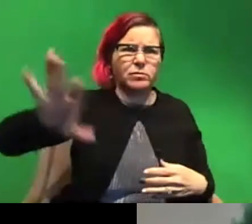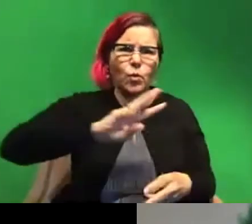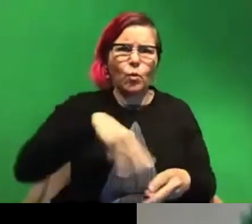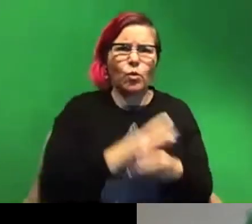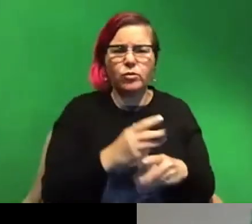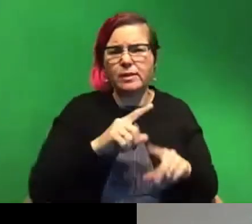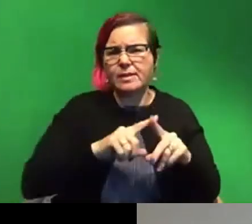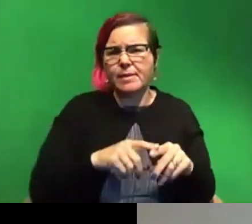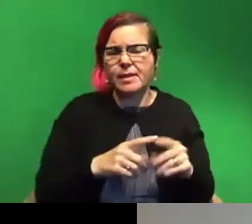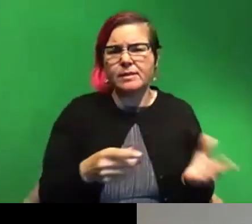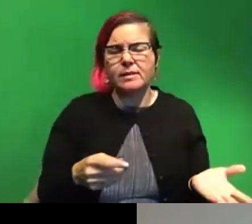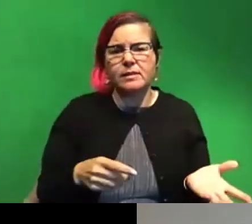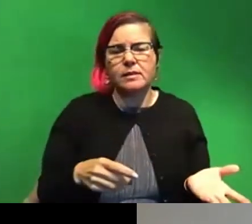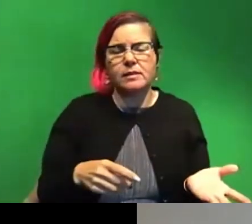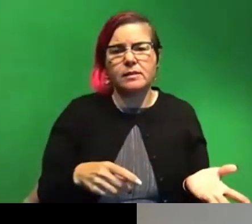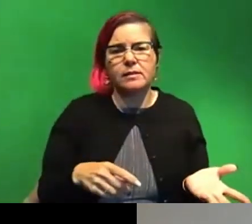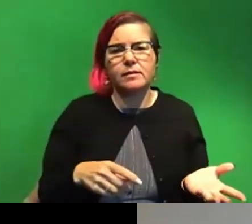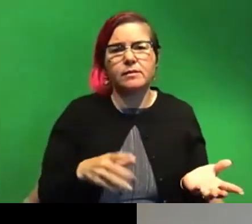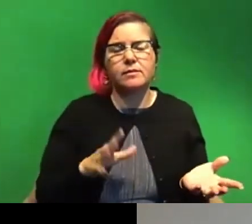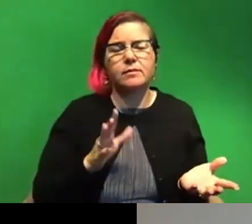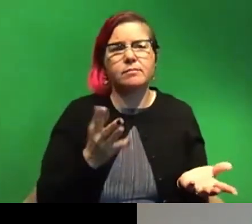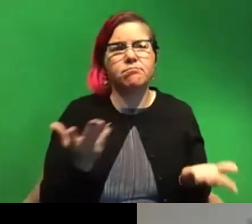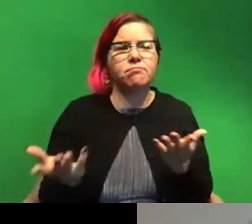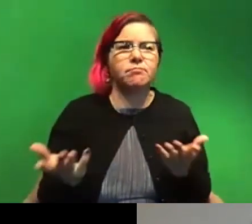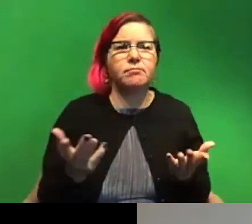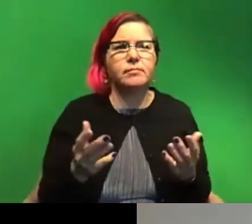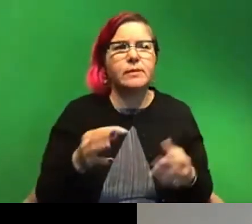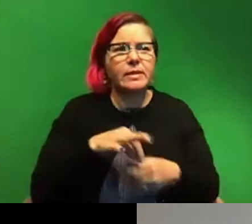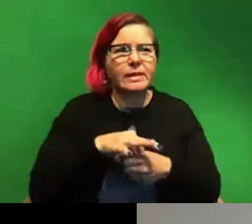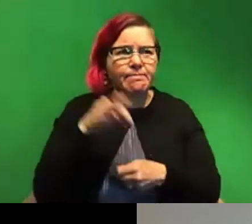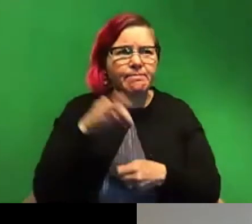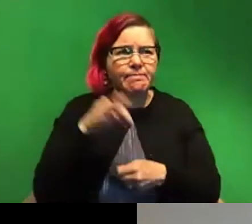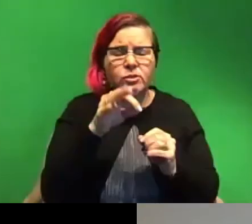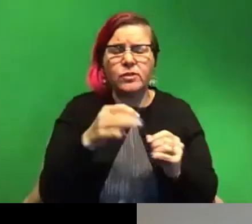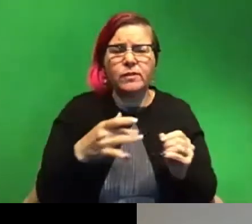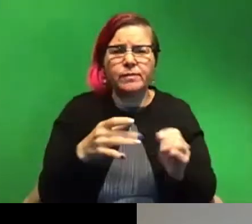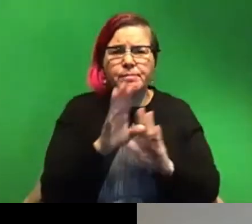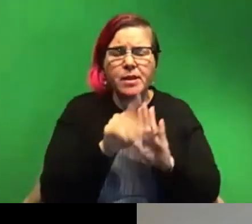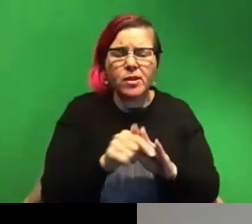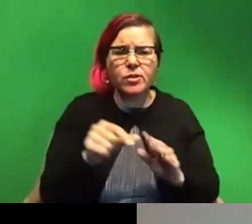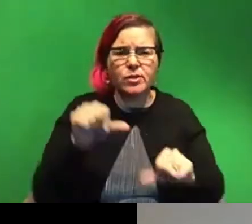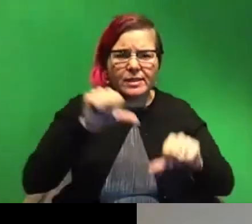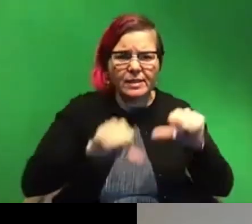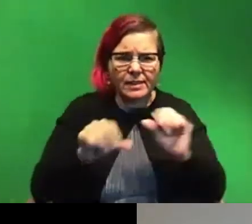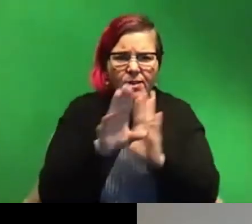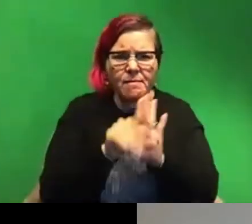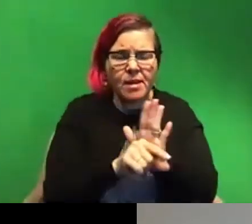on, what your maybe, spiritual background is, or what your scientific background is.